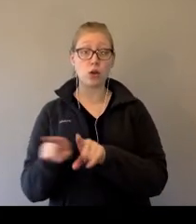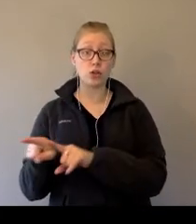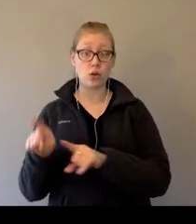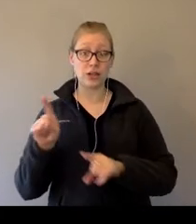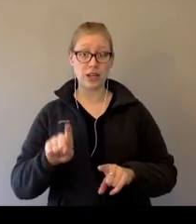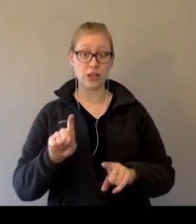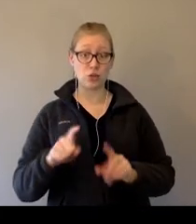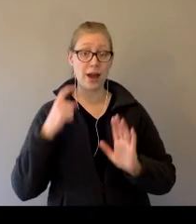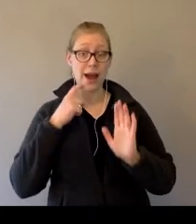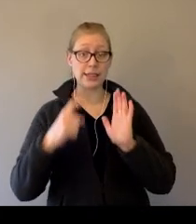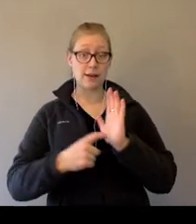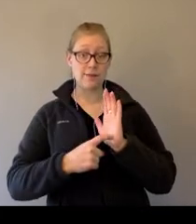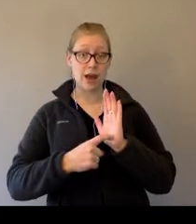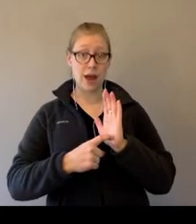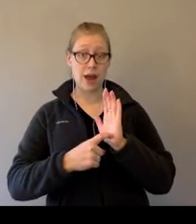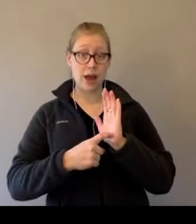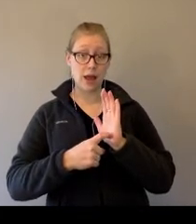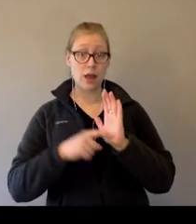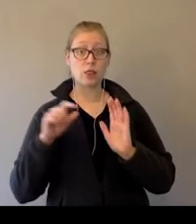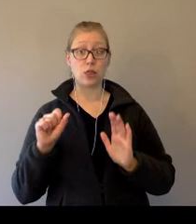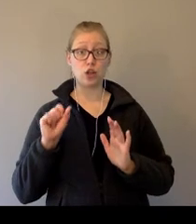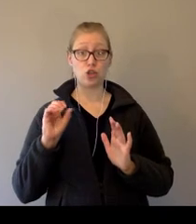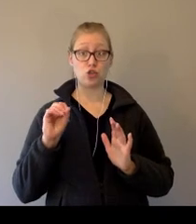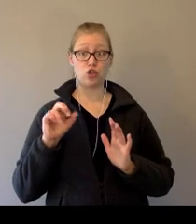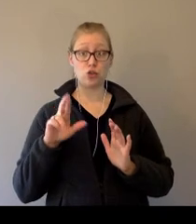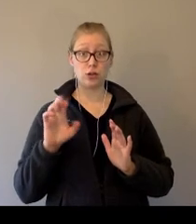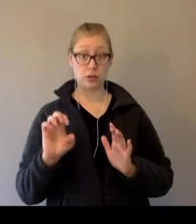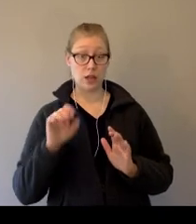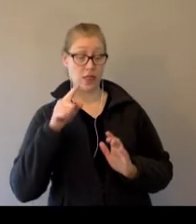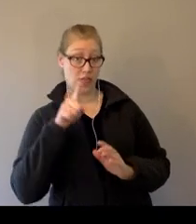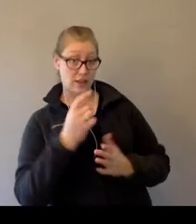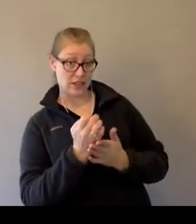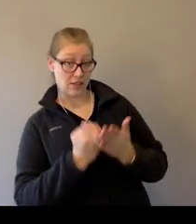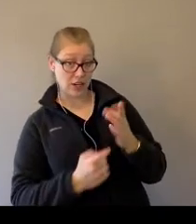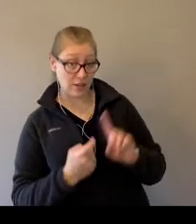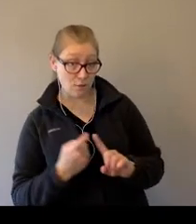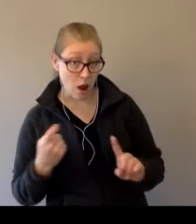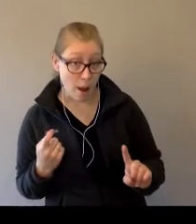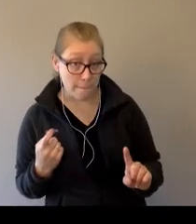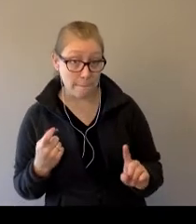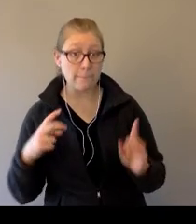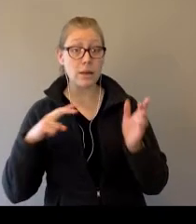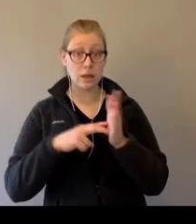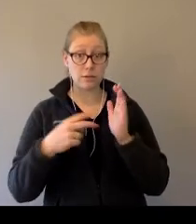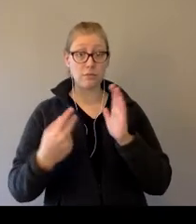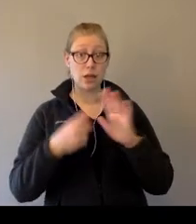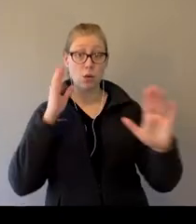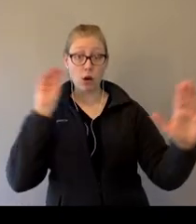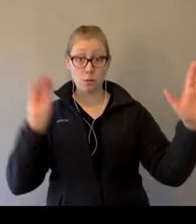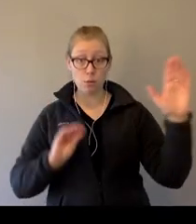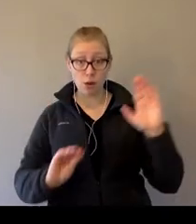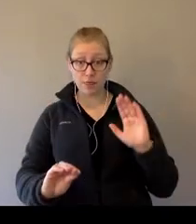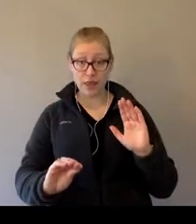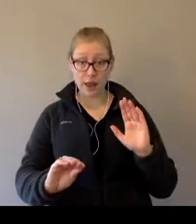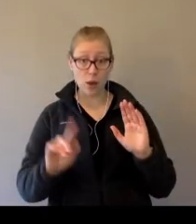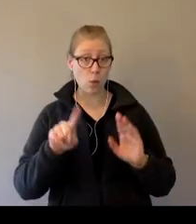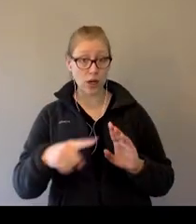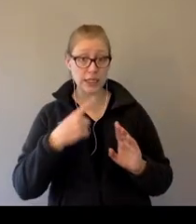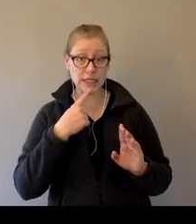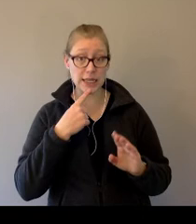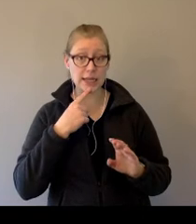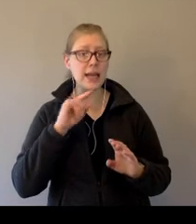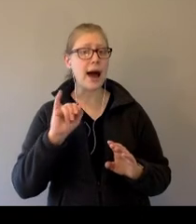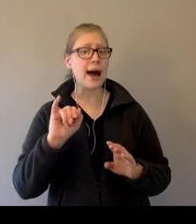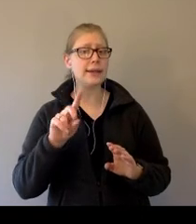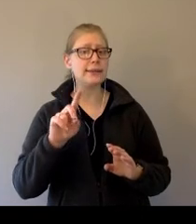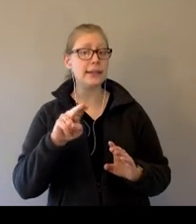to identify the source that this piece of evidence came from. So we're just going to put that where it says identify source used. You're going to cut